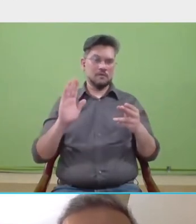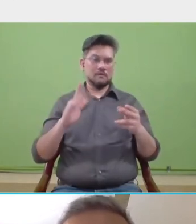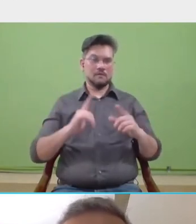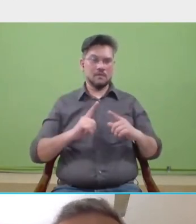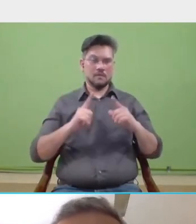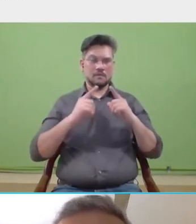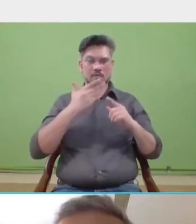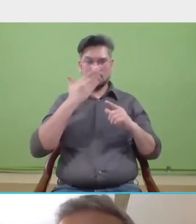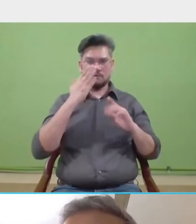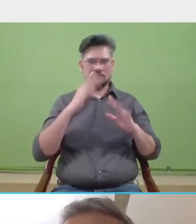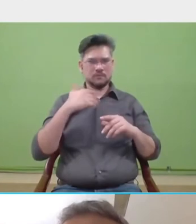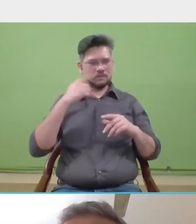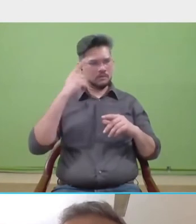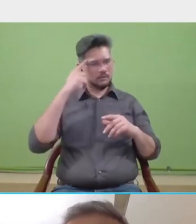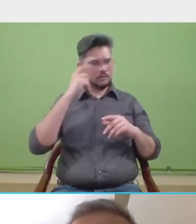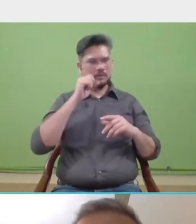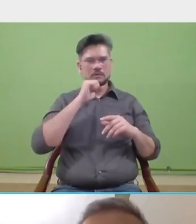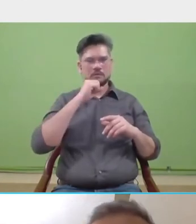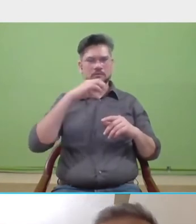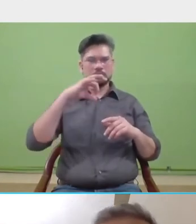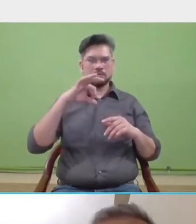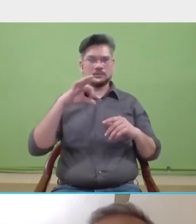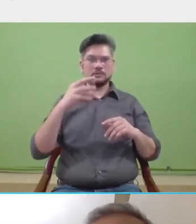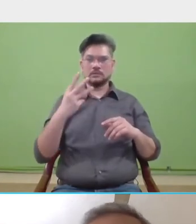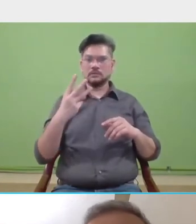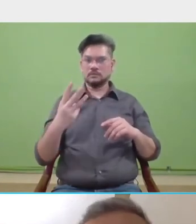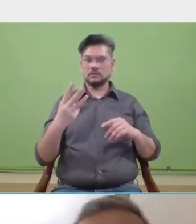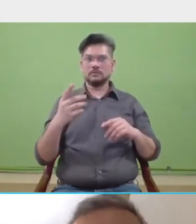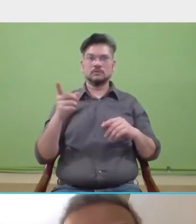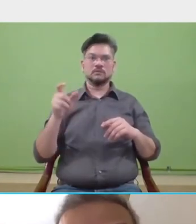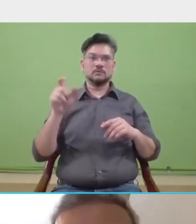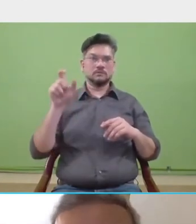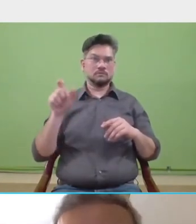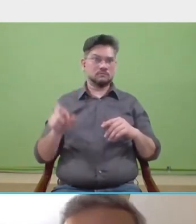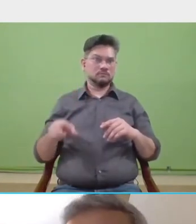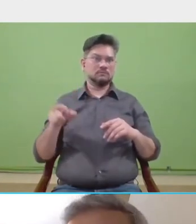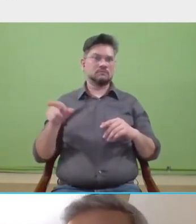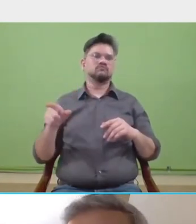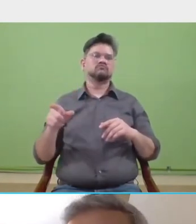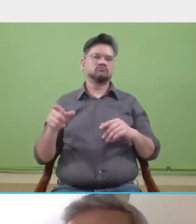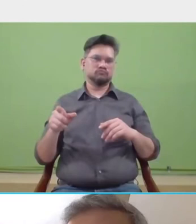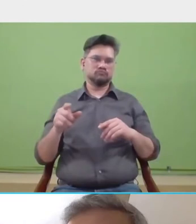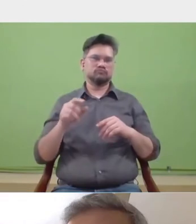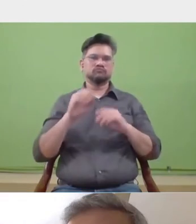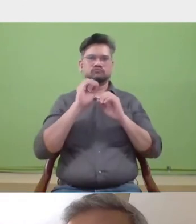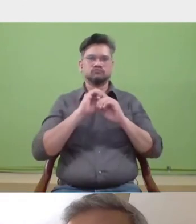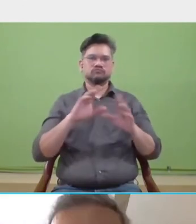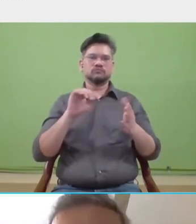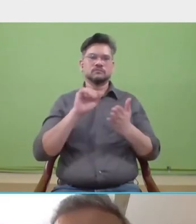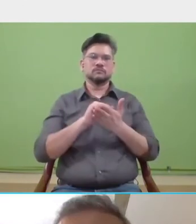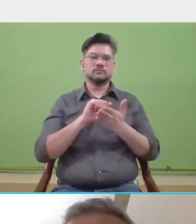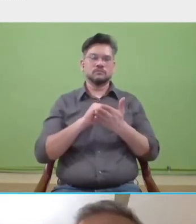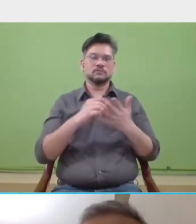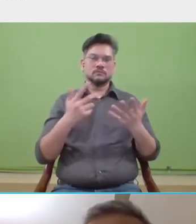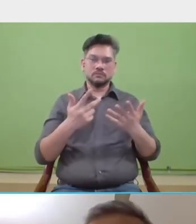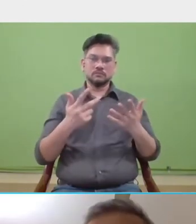think he's 93 or something and he has sort of single-handedly defined or worked on